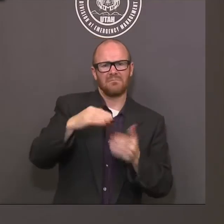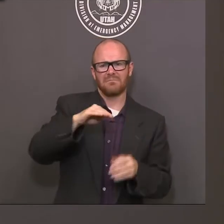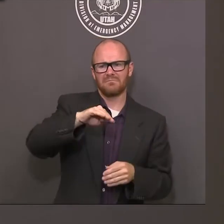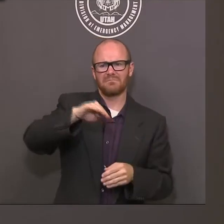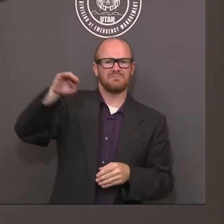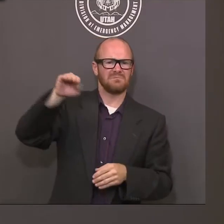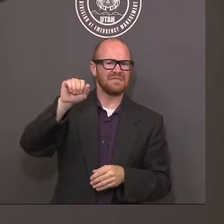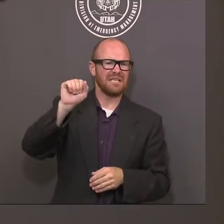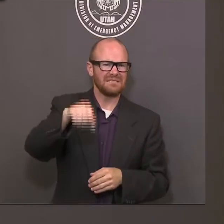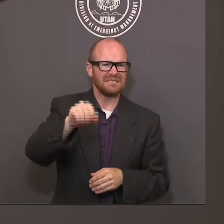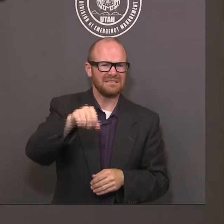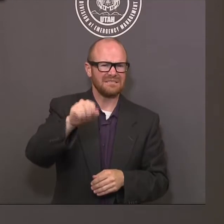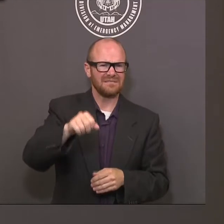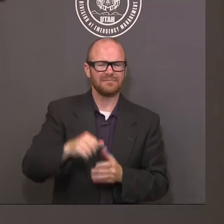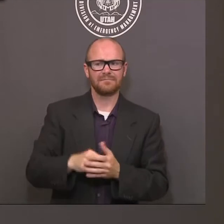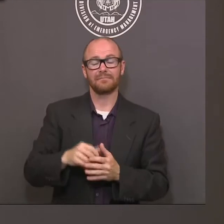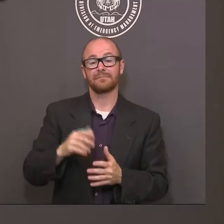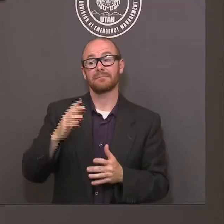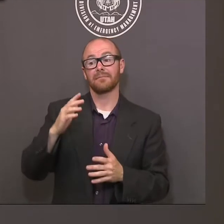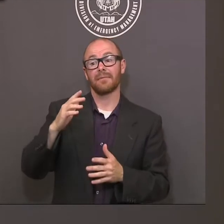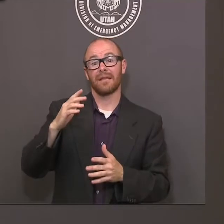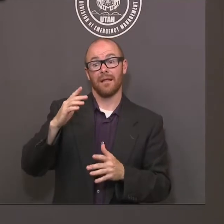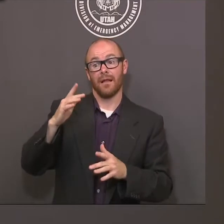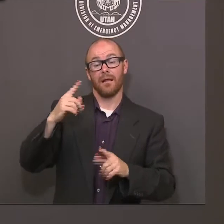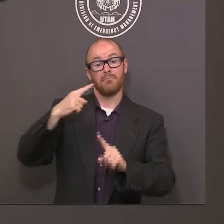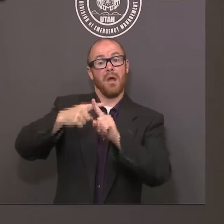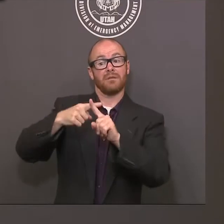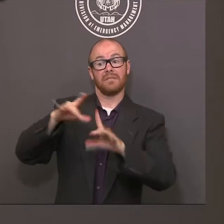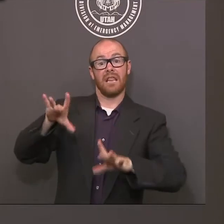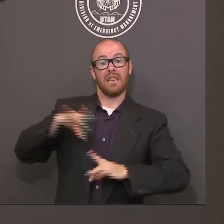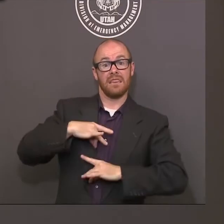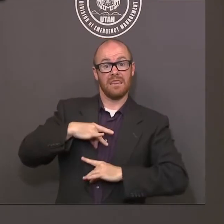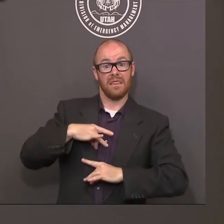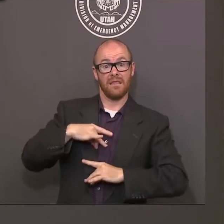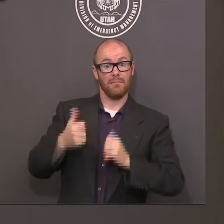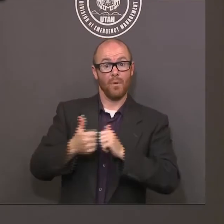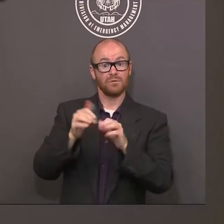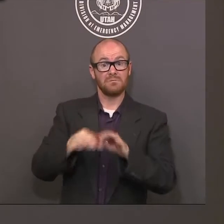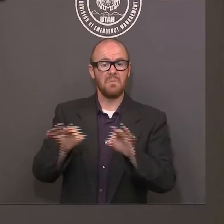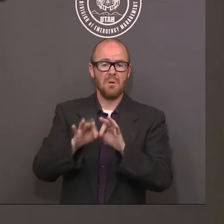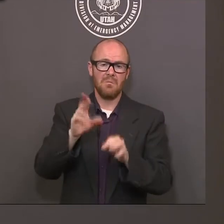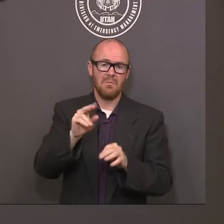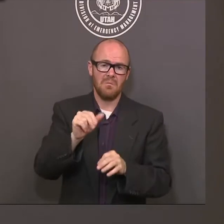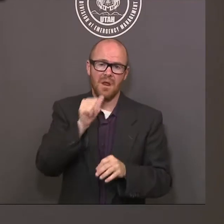rates. Infection rates are not the only criteria. Hospitalization capacity,